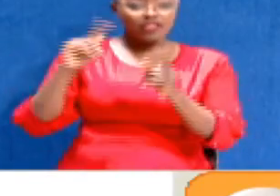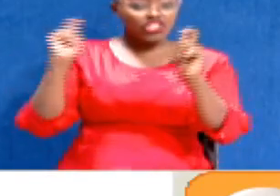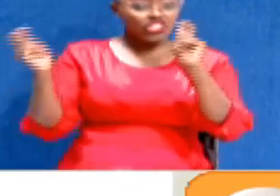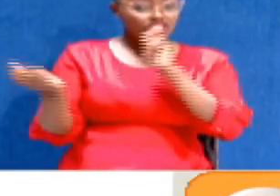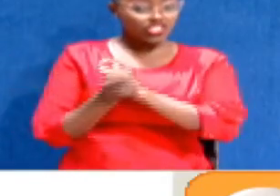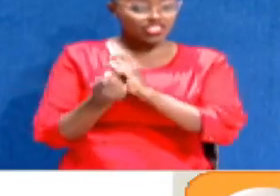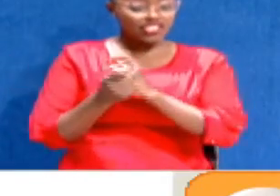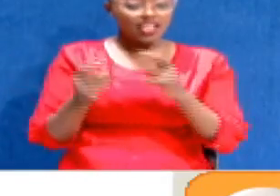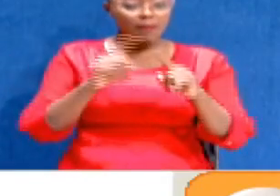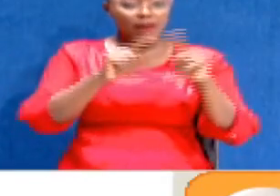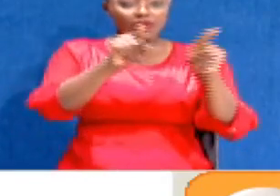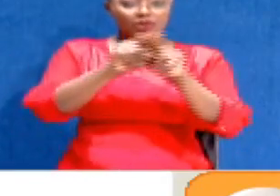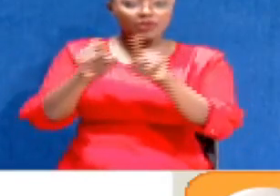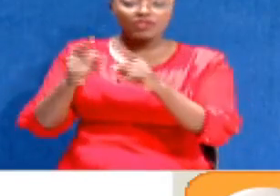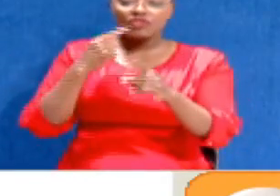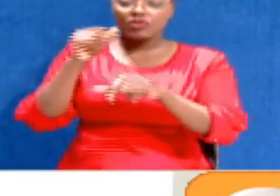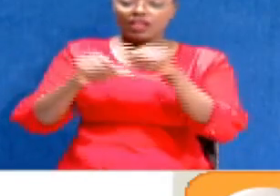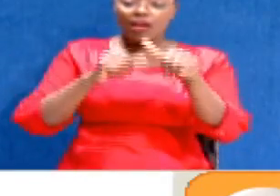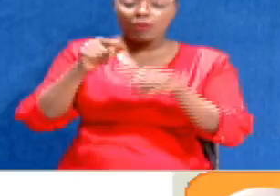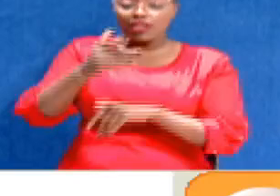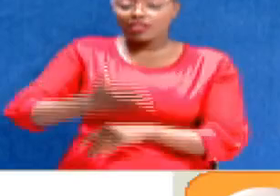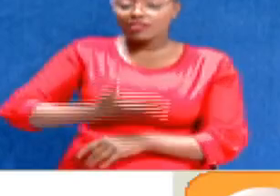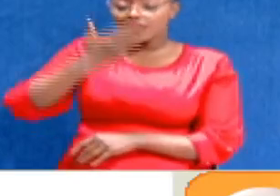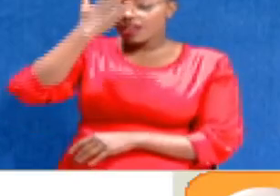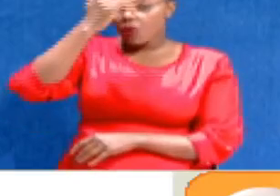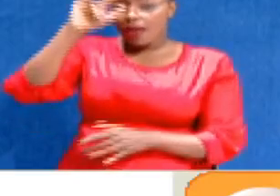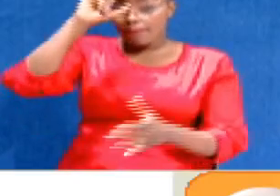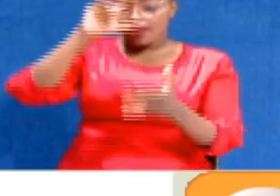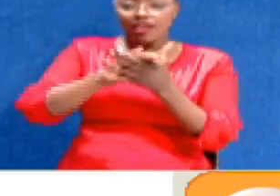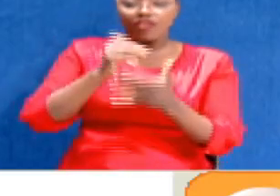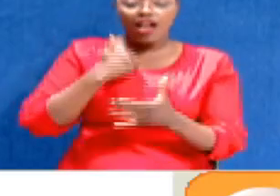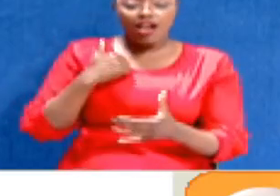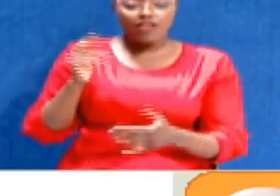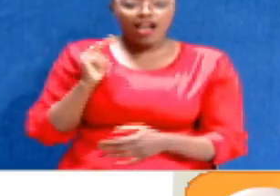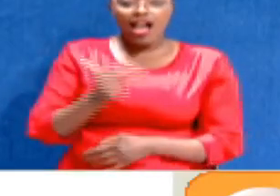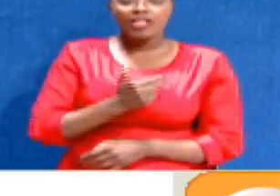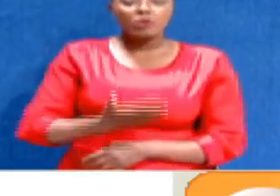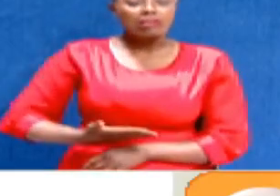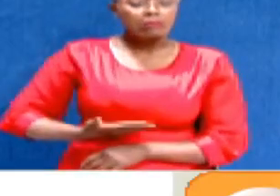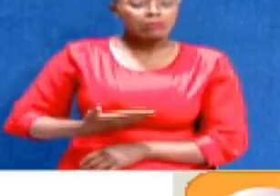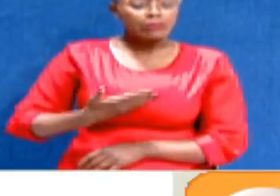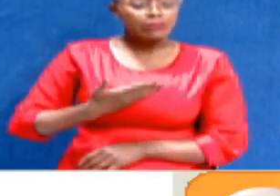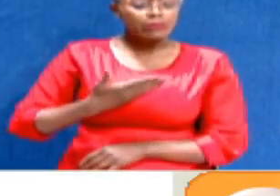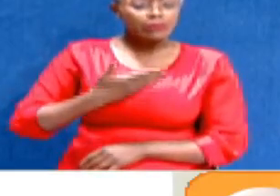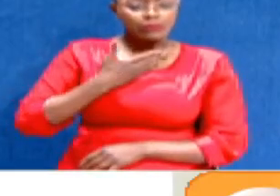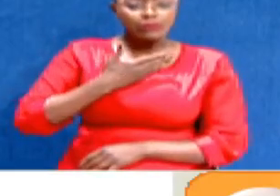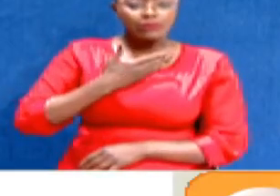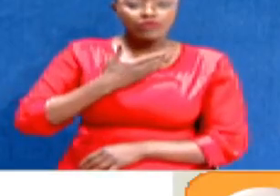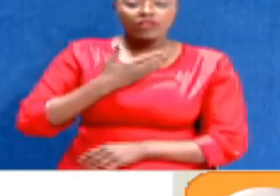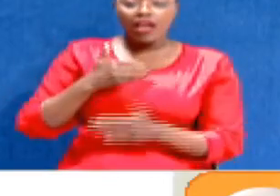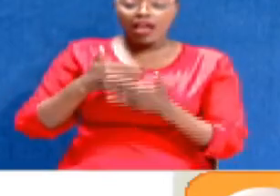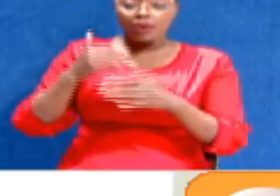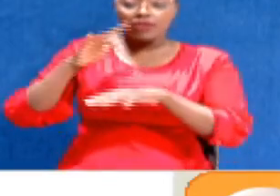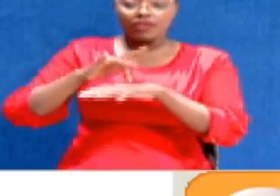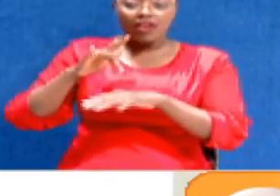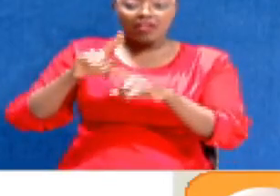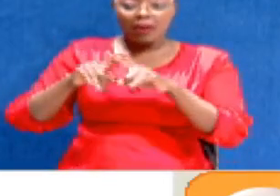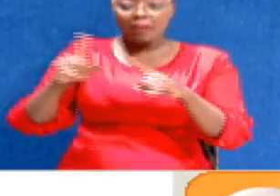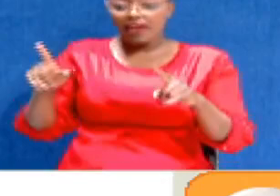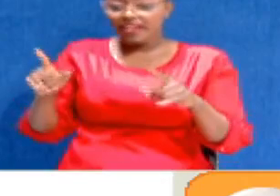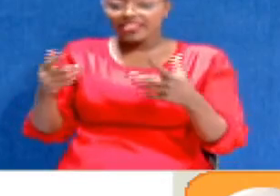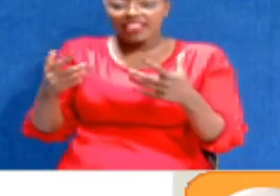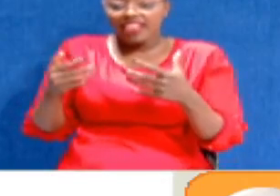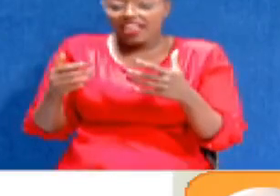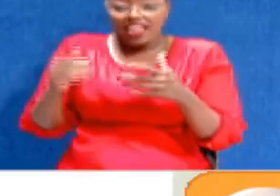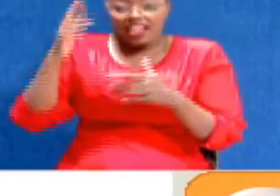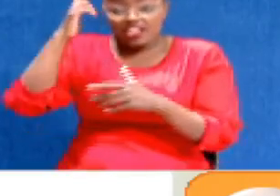change. But I'm also speaking about it because I believe we are angry merely at the effect, not the cause. We